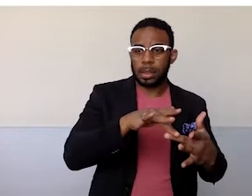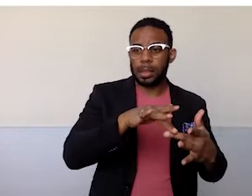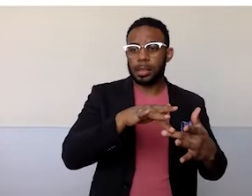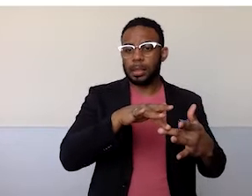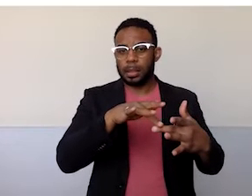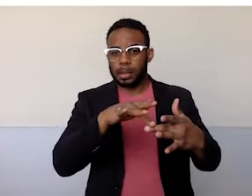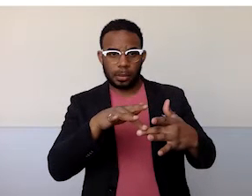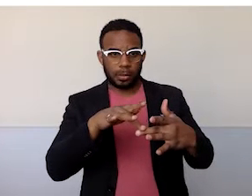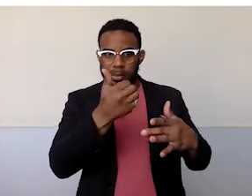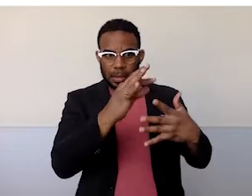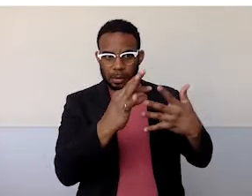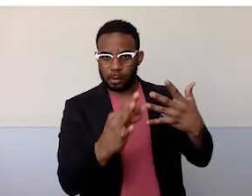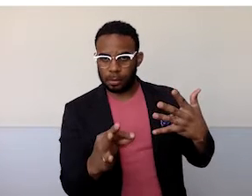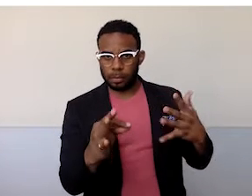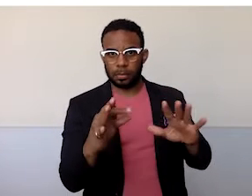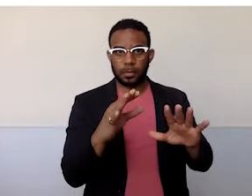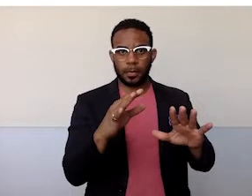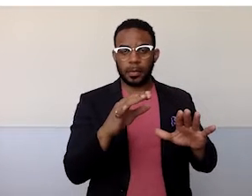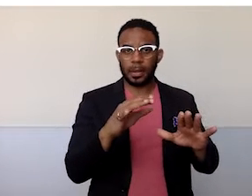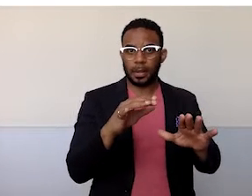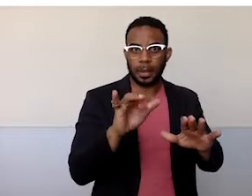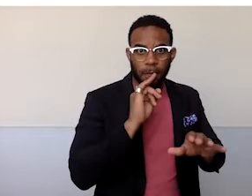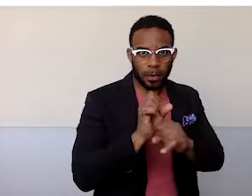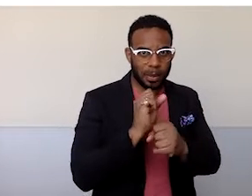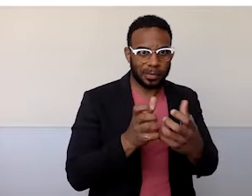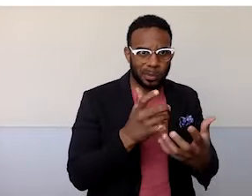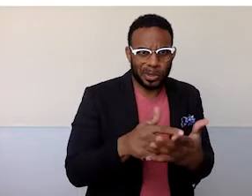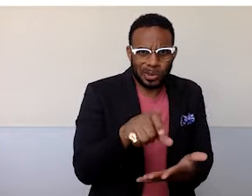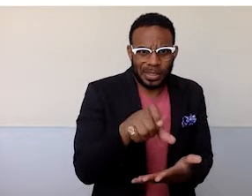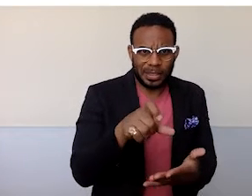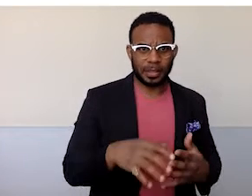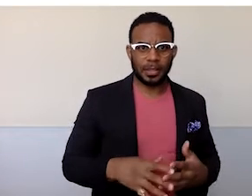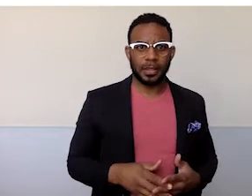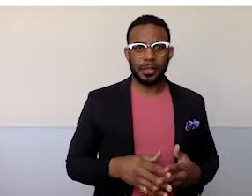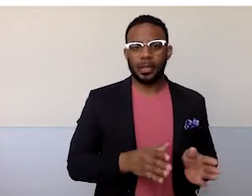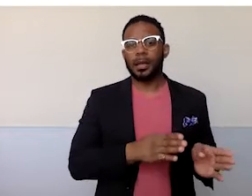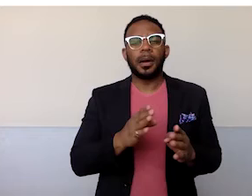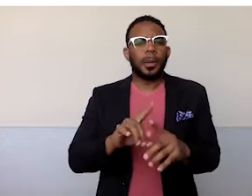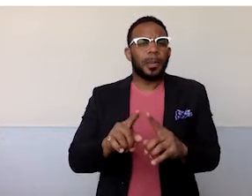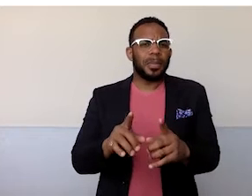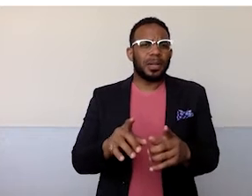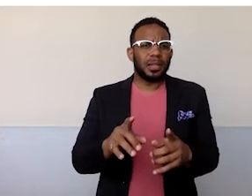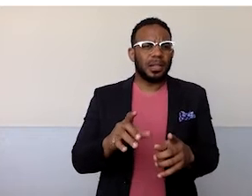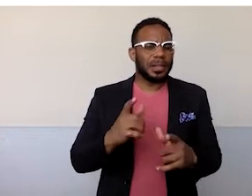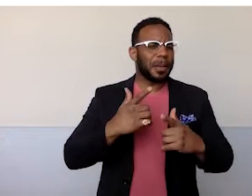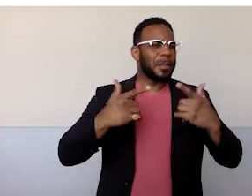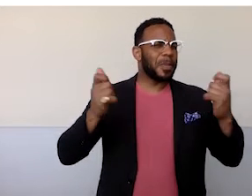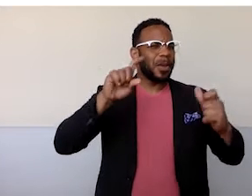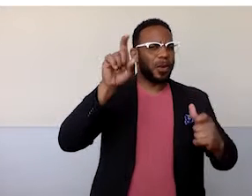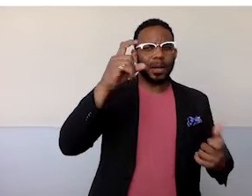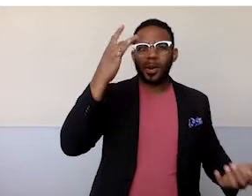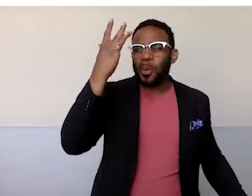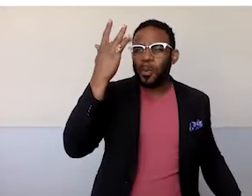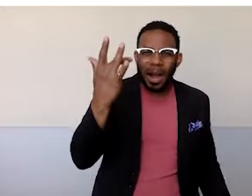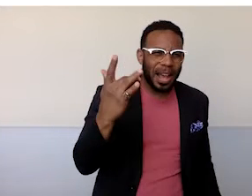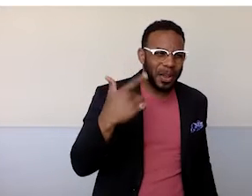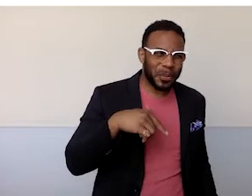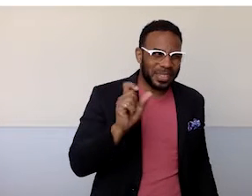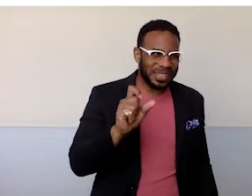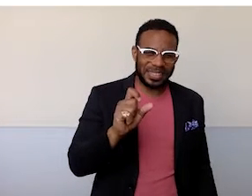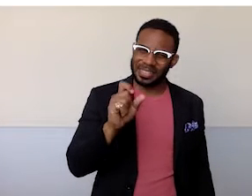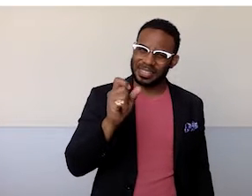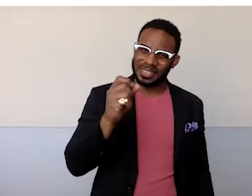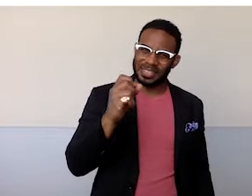framework of your choice. And if you ask me, I think that's really, really awesome. But the big question is, why do we